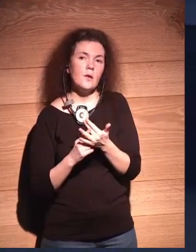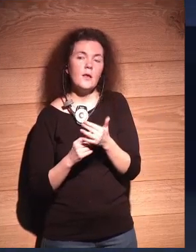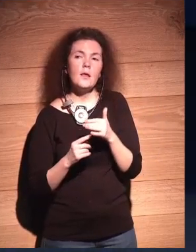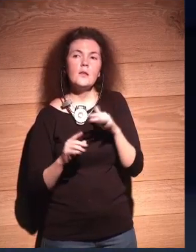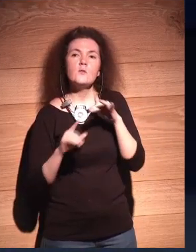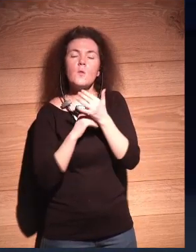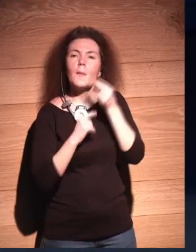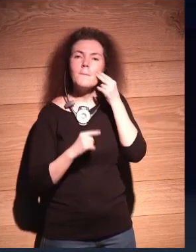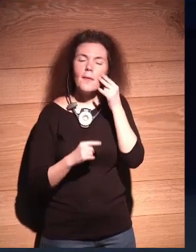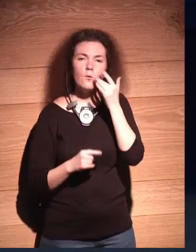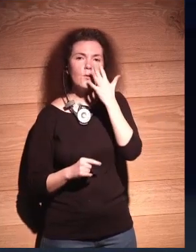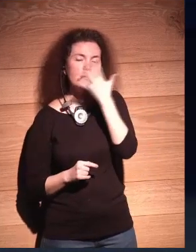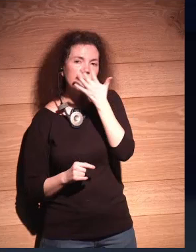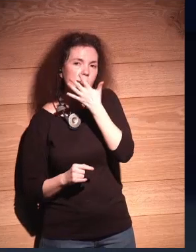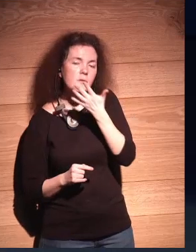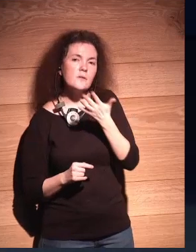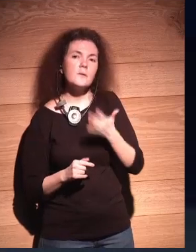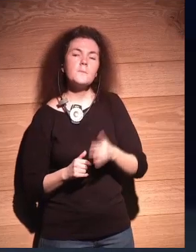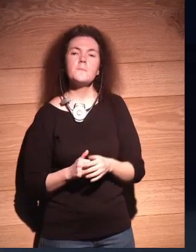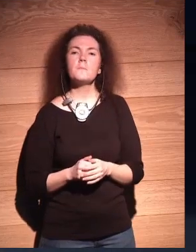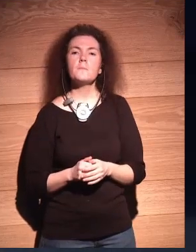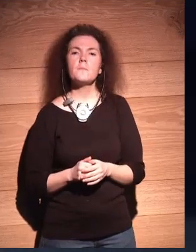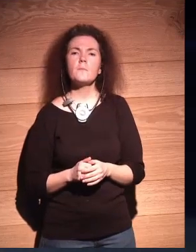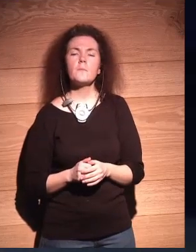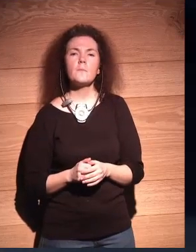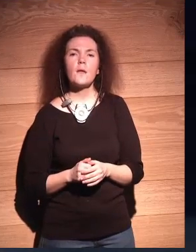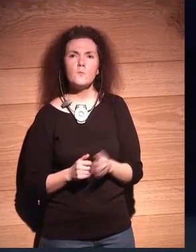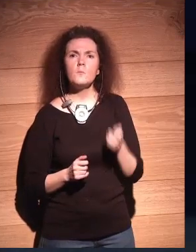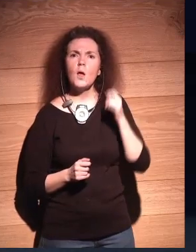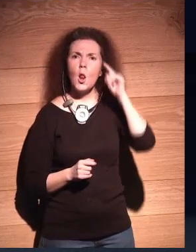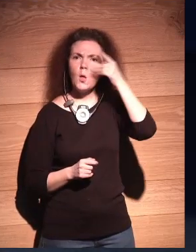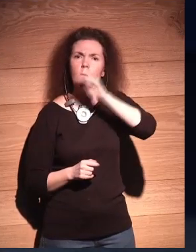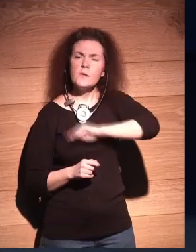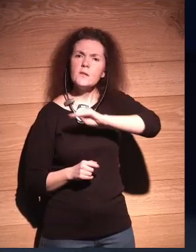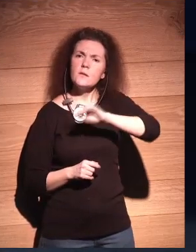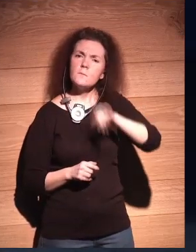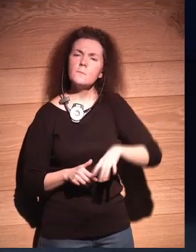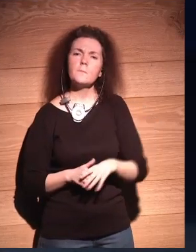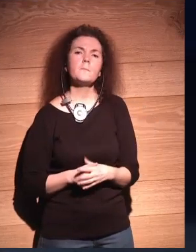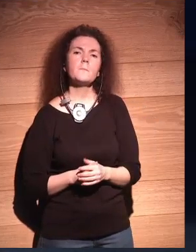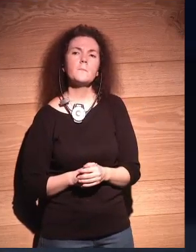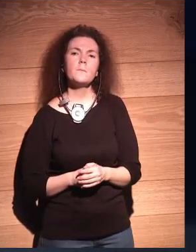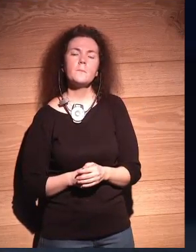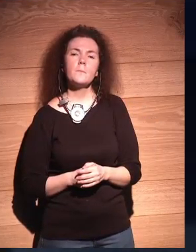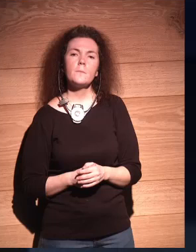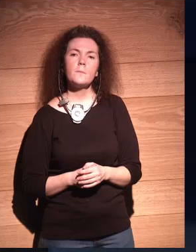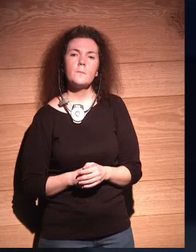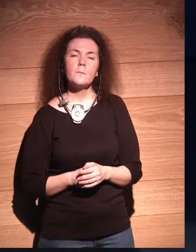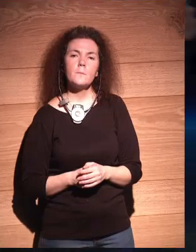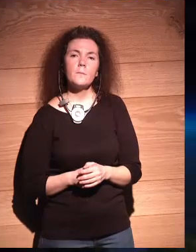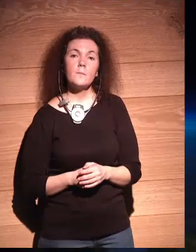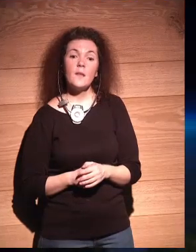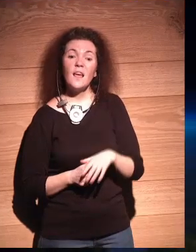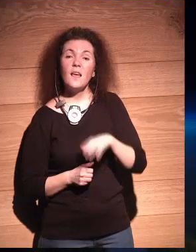and deep craziness. So anyway, what happened with Muhammad is, you know how you know